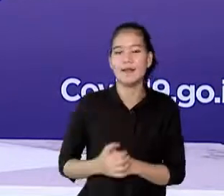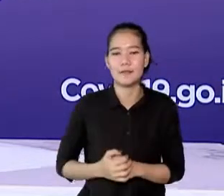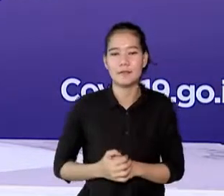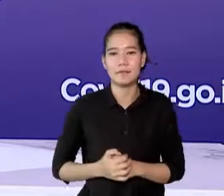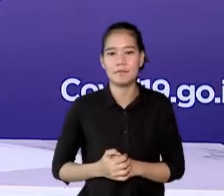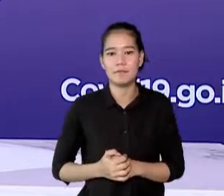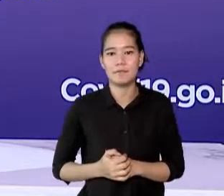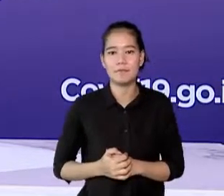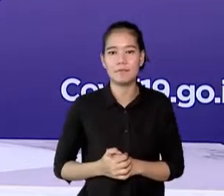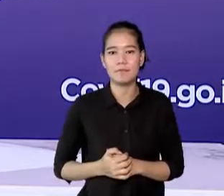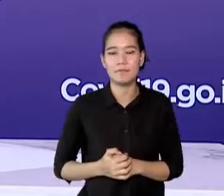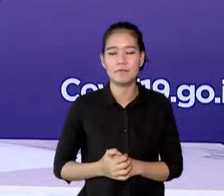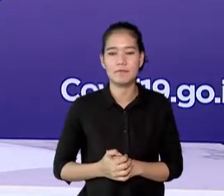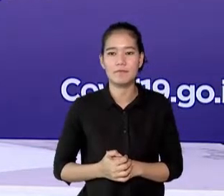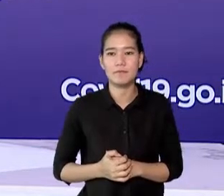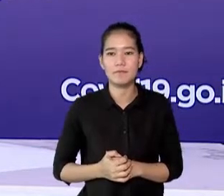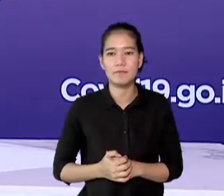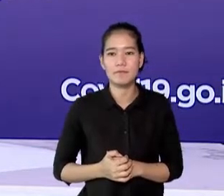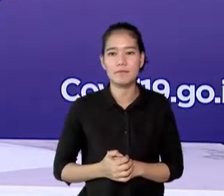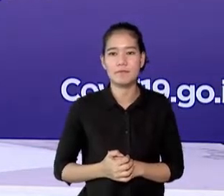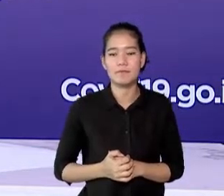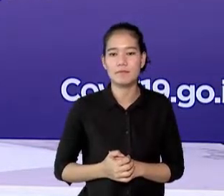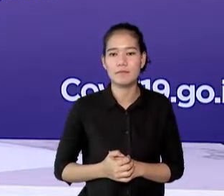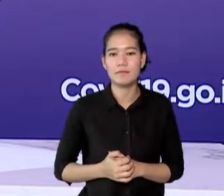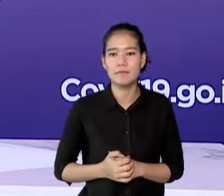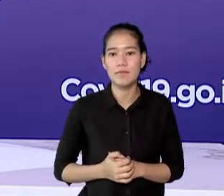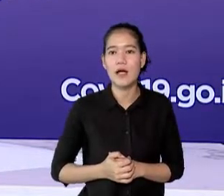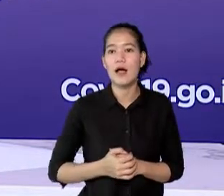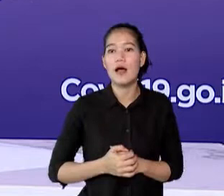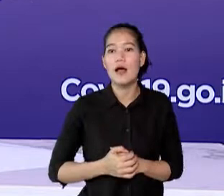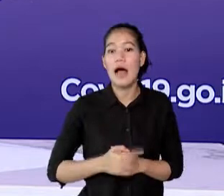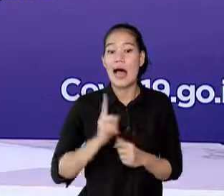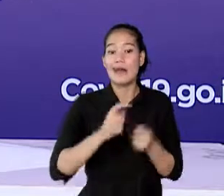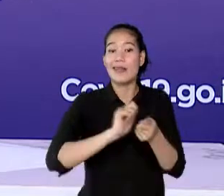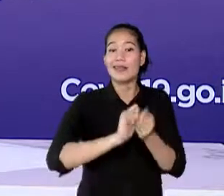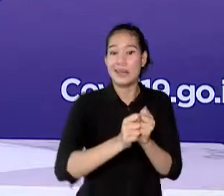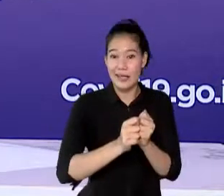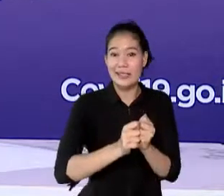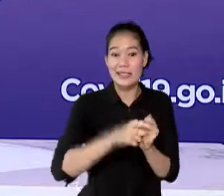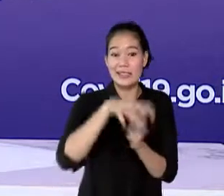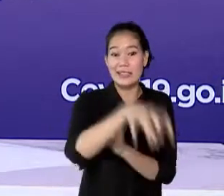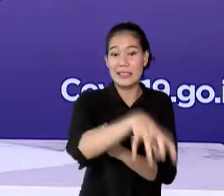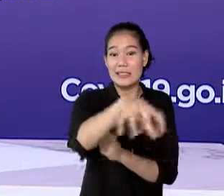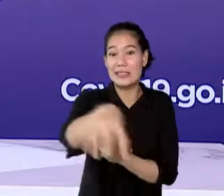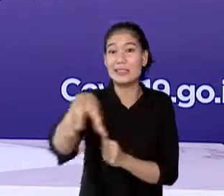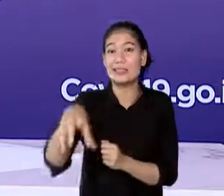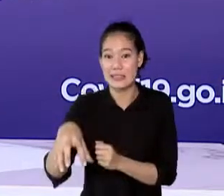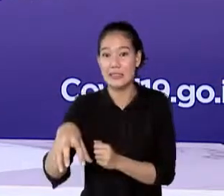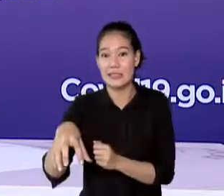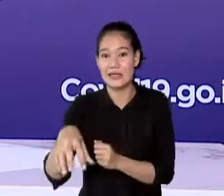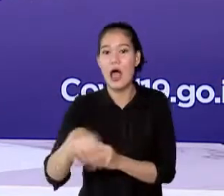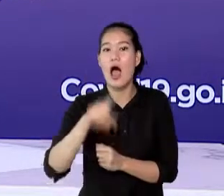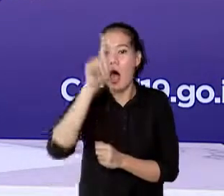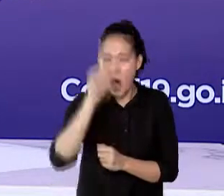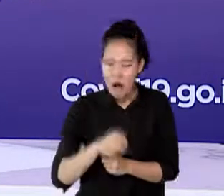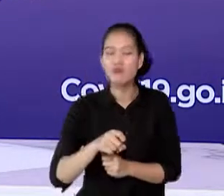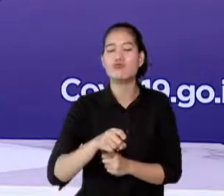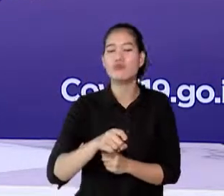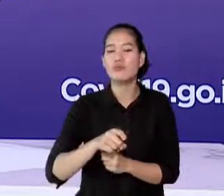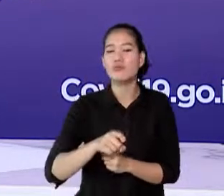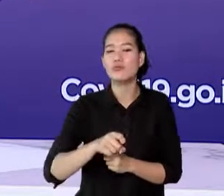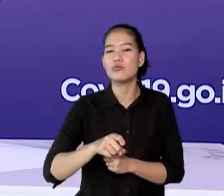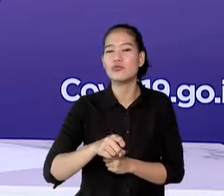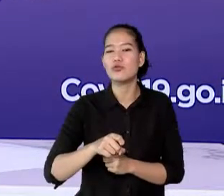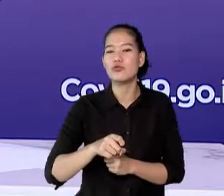independent fees. Meanwhile, regional task force as these destinations are required to optimize their